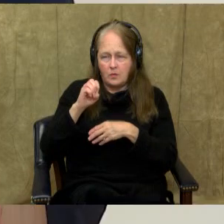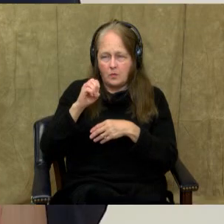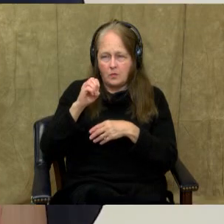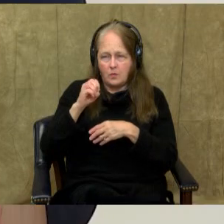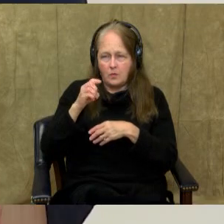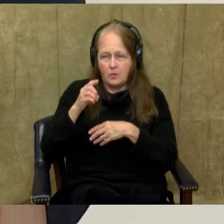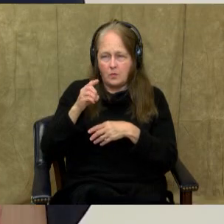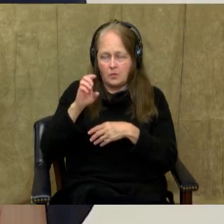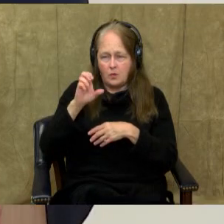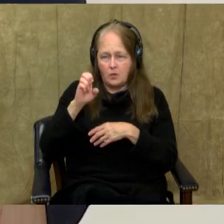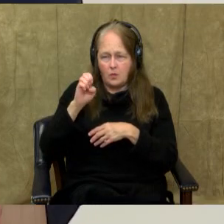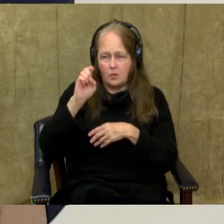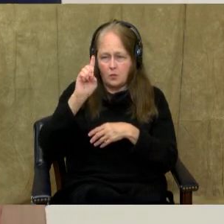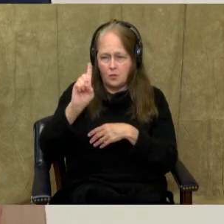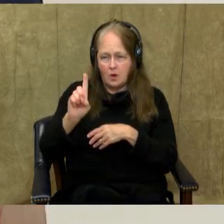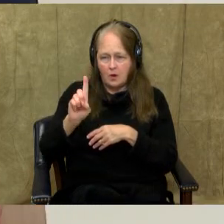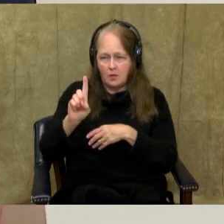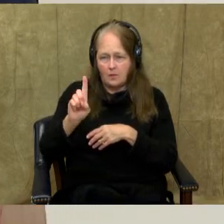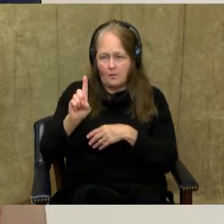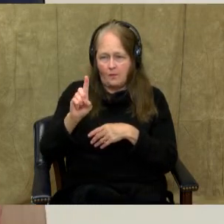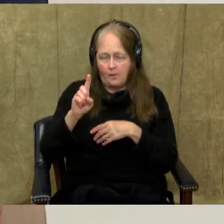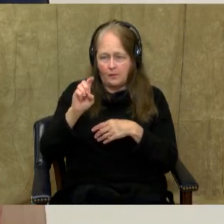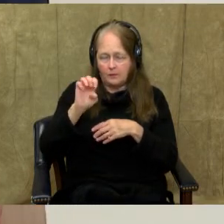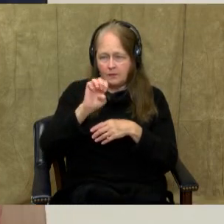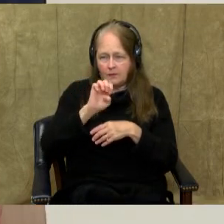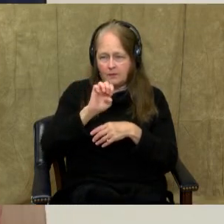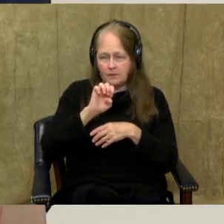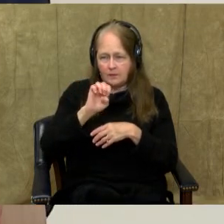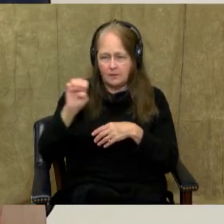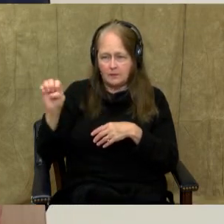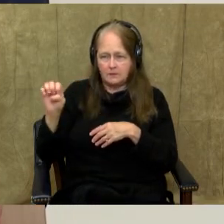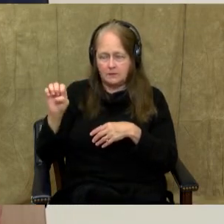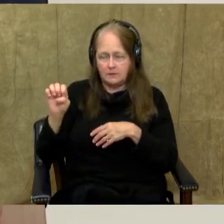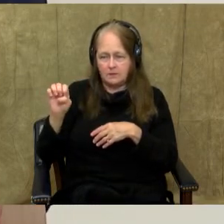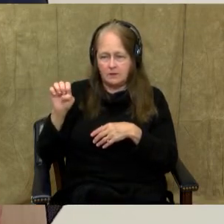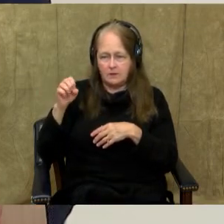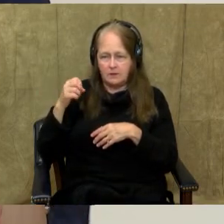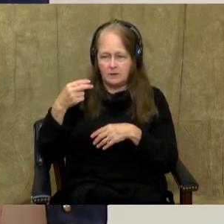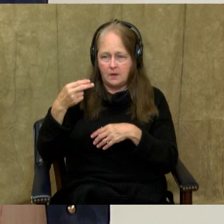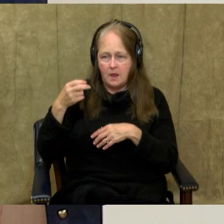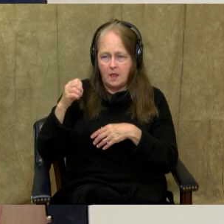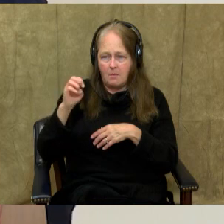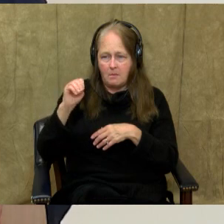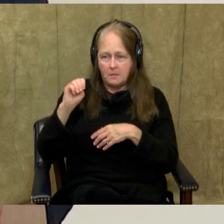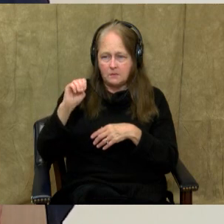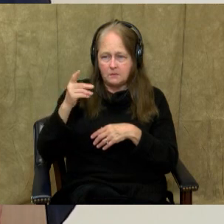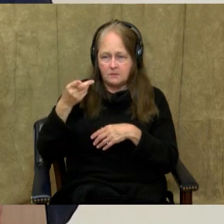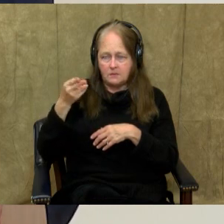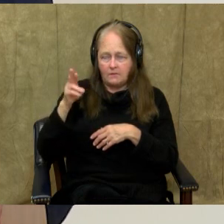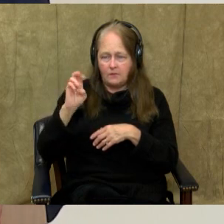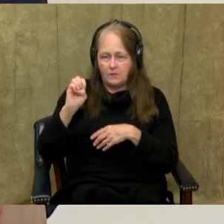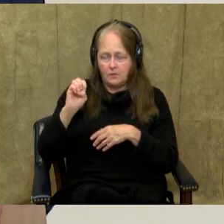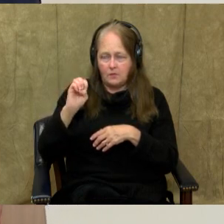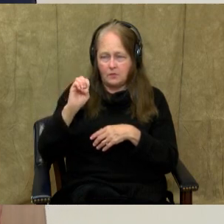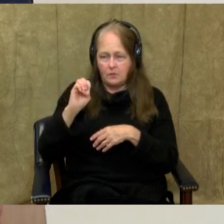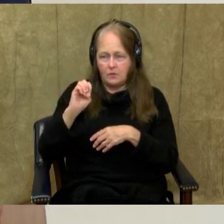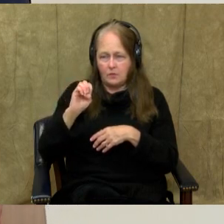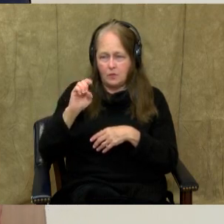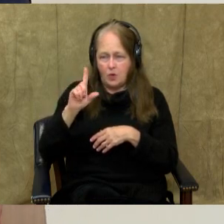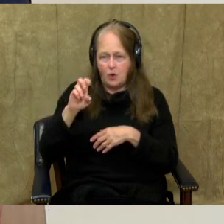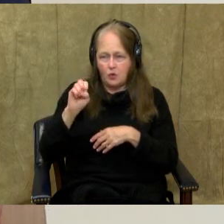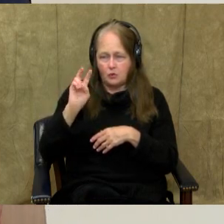So clue number 1, it's in the Eastern Hemisphere. All right. Clue number 2,